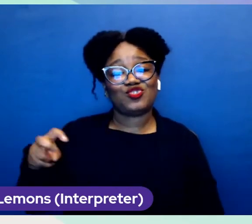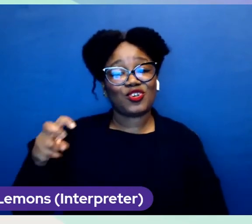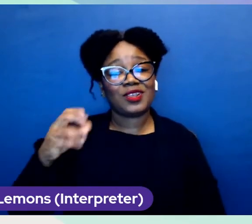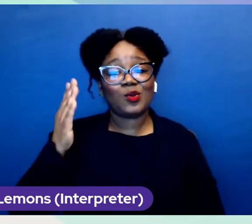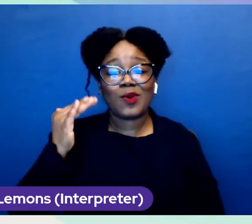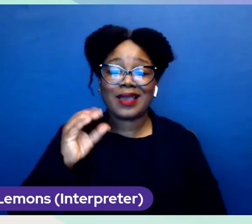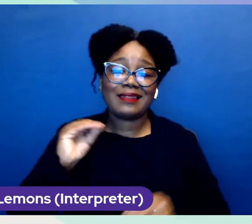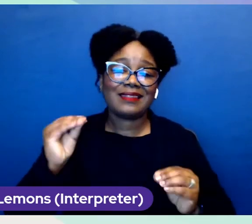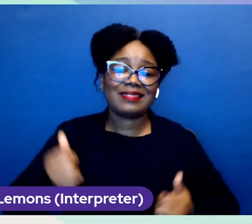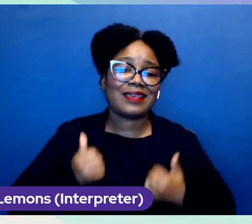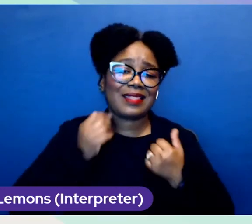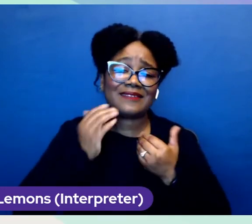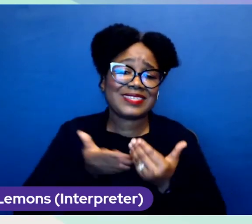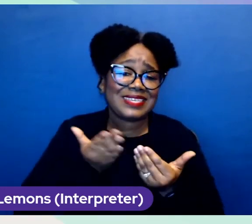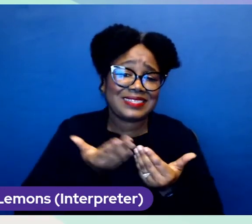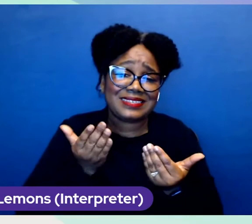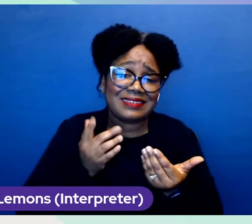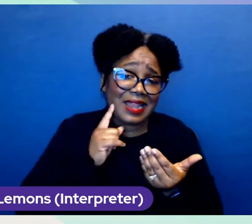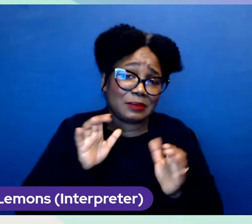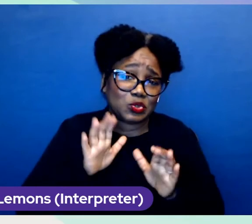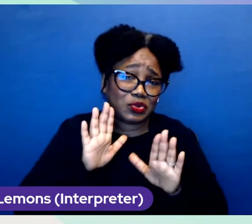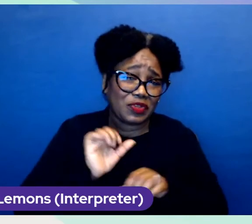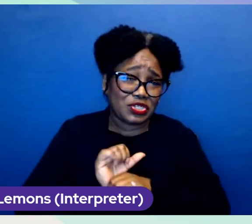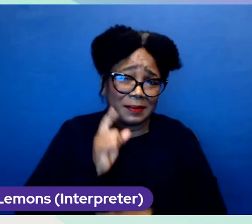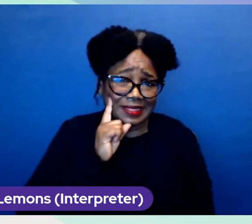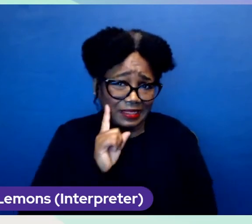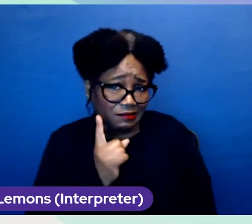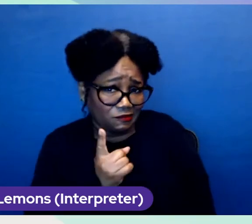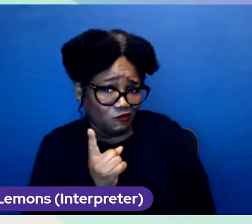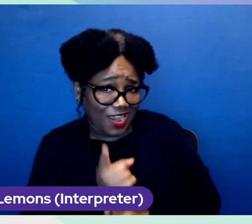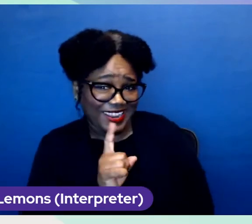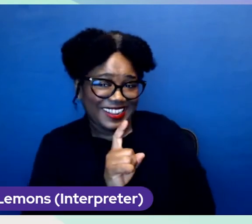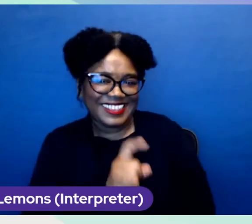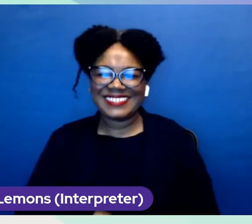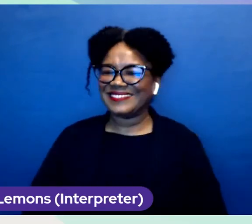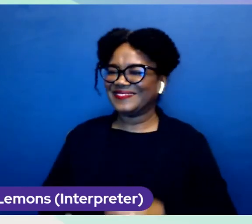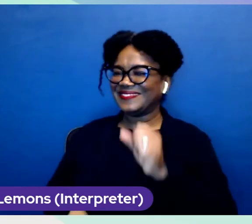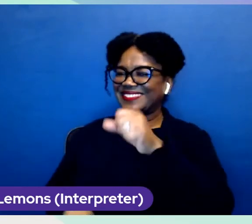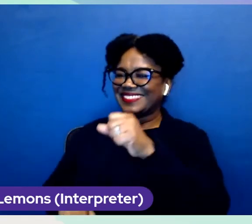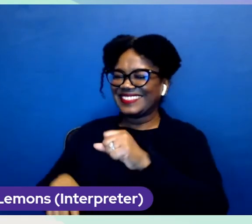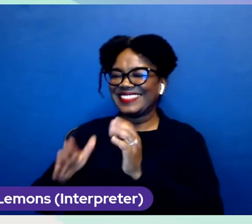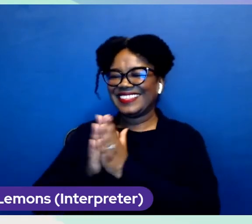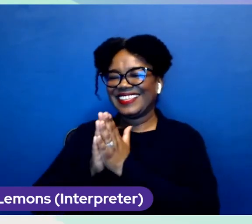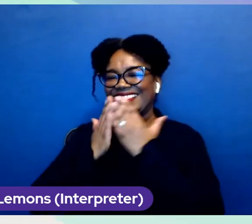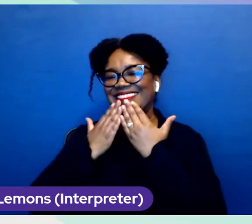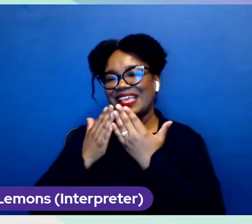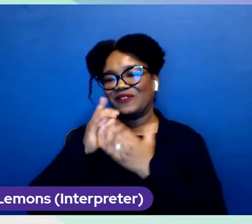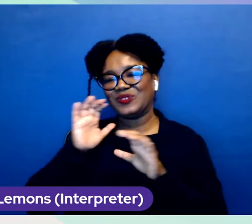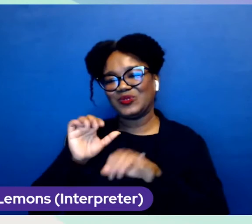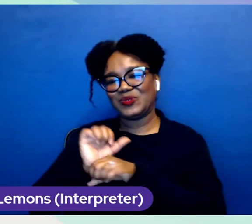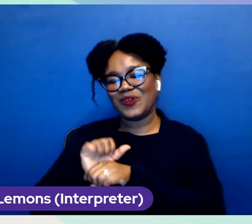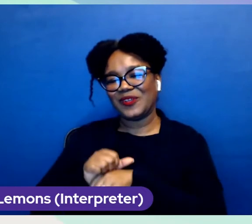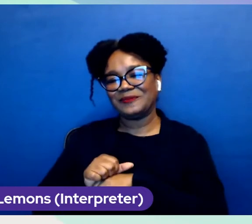good job, right, Mina? Yeah, thank you for doing this work. I have followed your work in Kenya and how